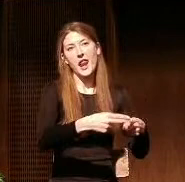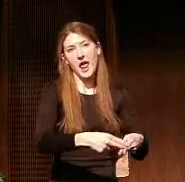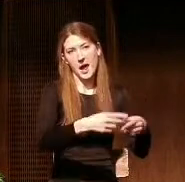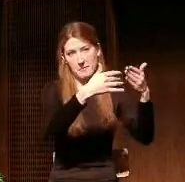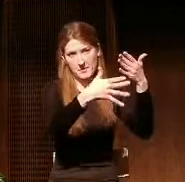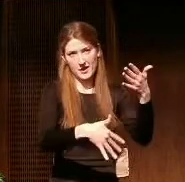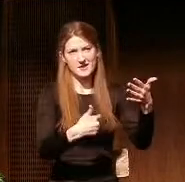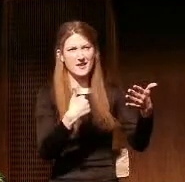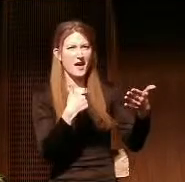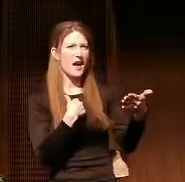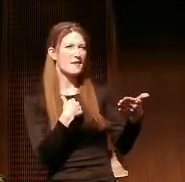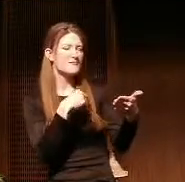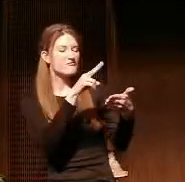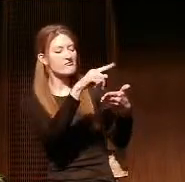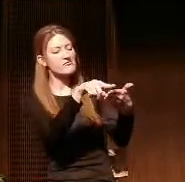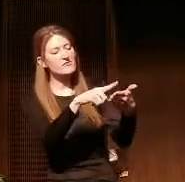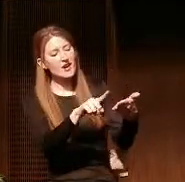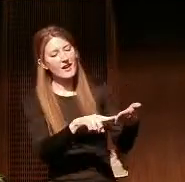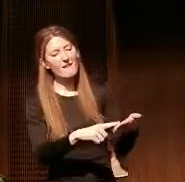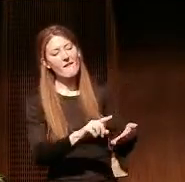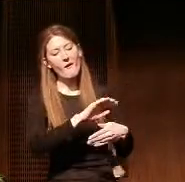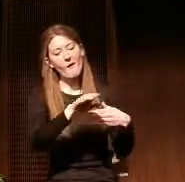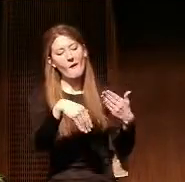the available women,